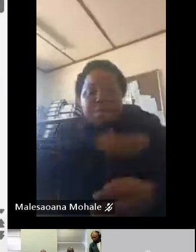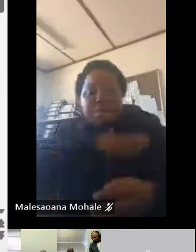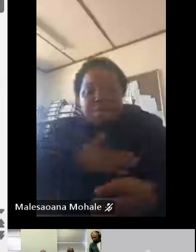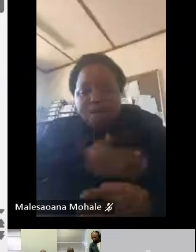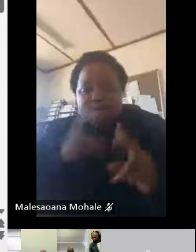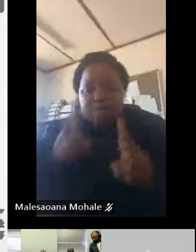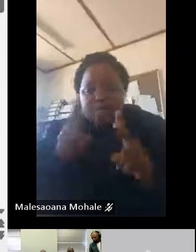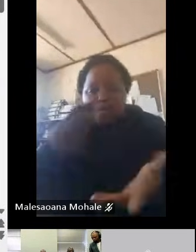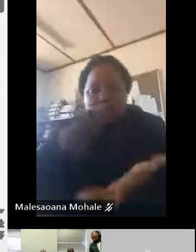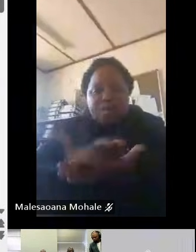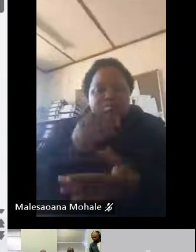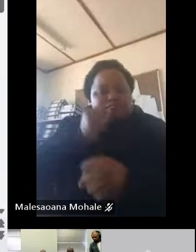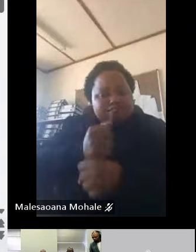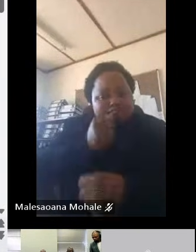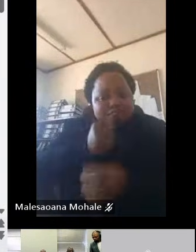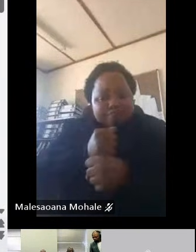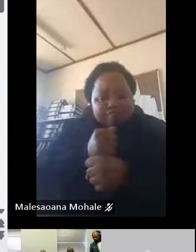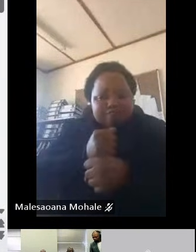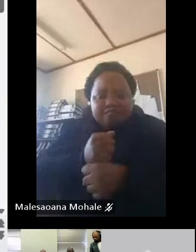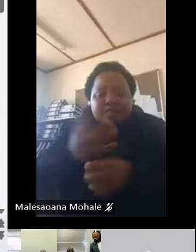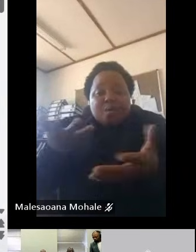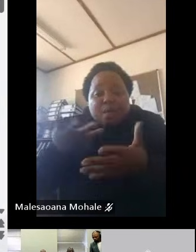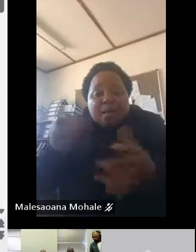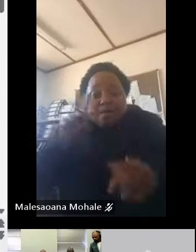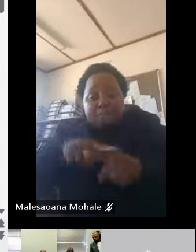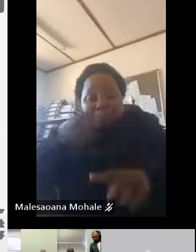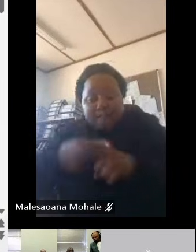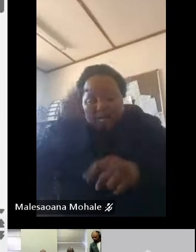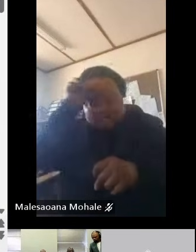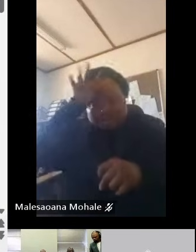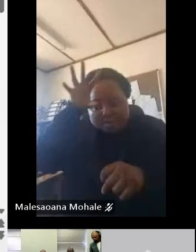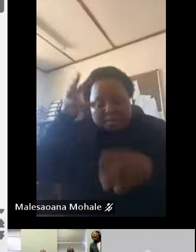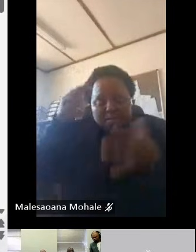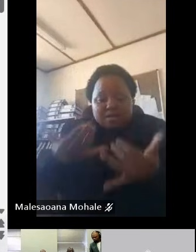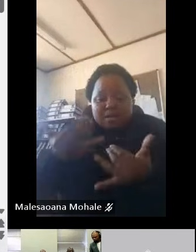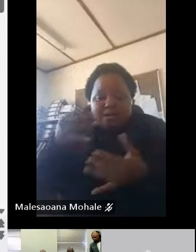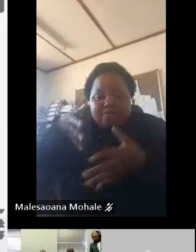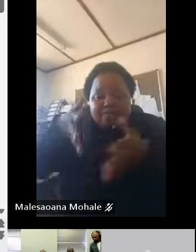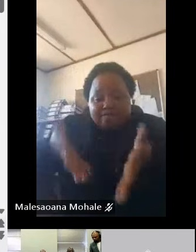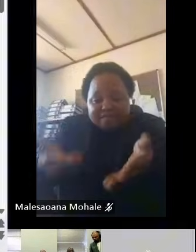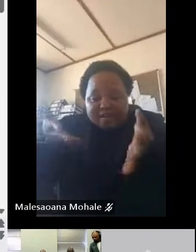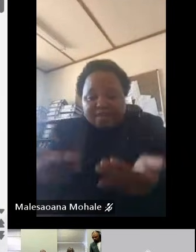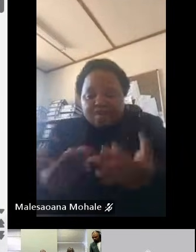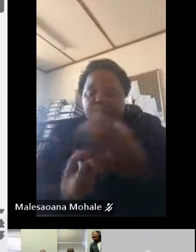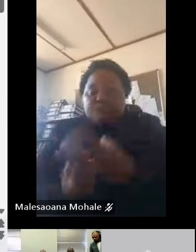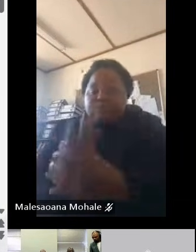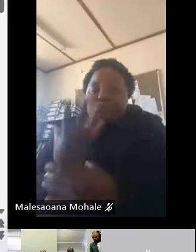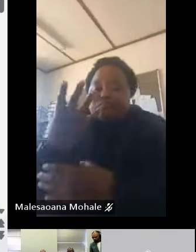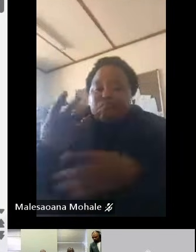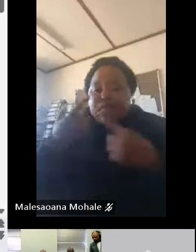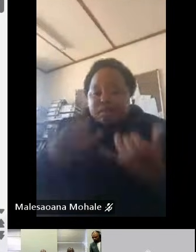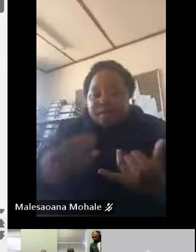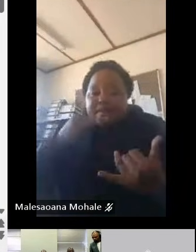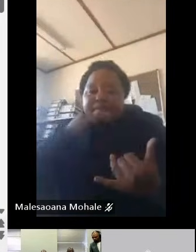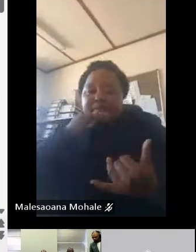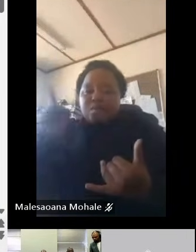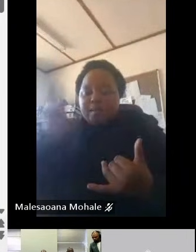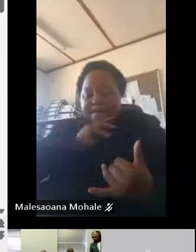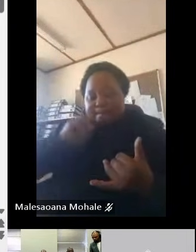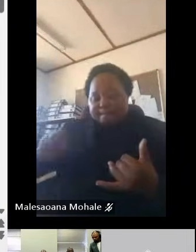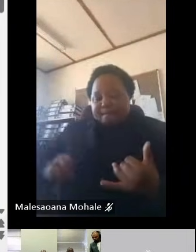work either in mining, in farms, in production. And it says if a member of the society had